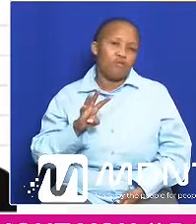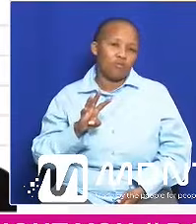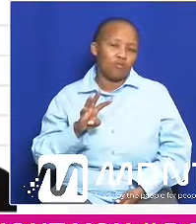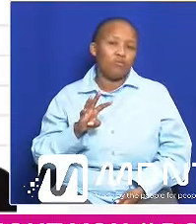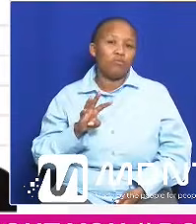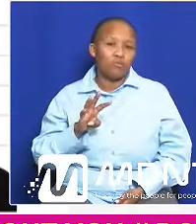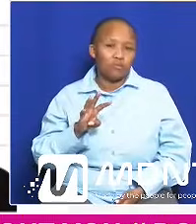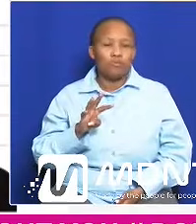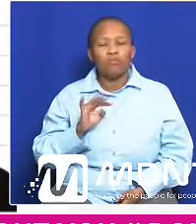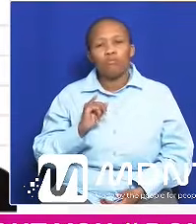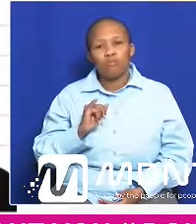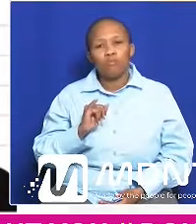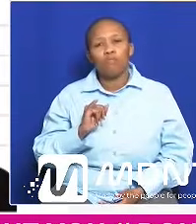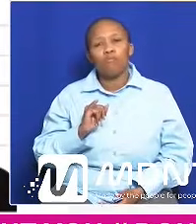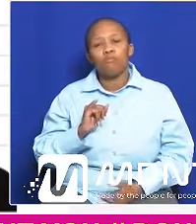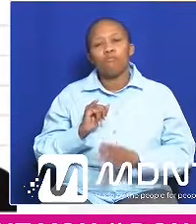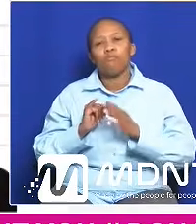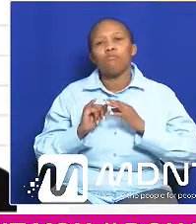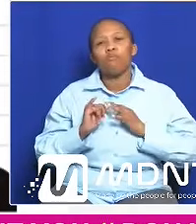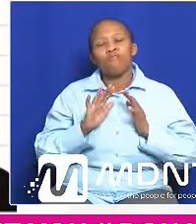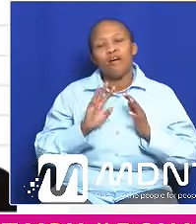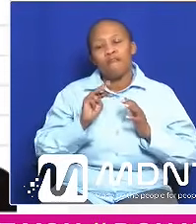that contract. Yes.